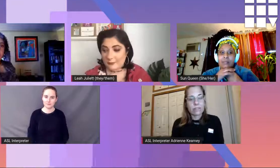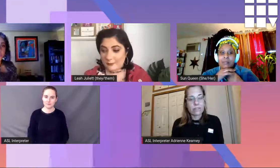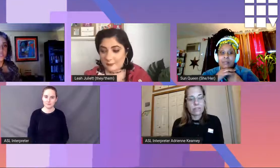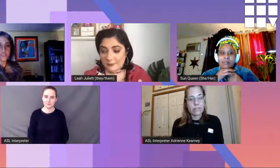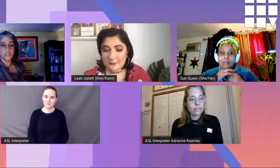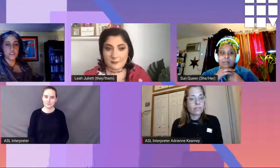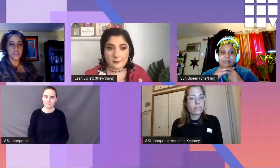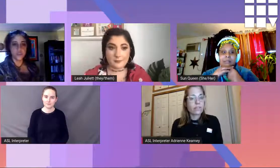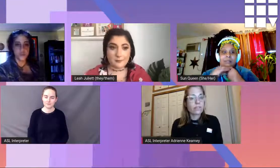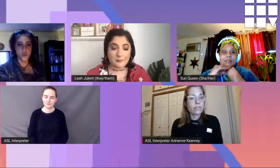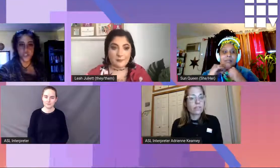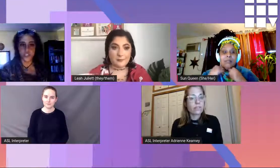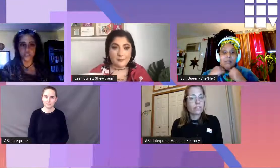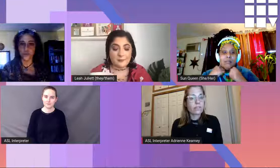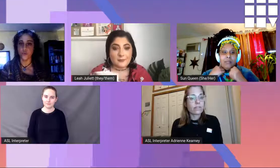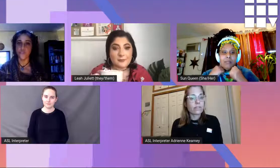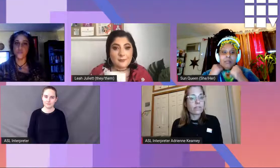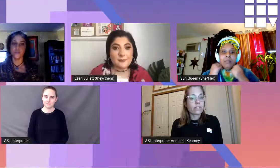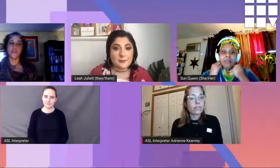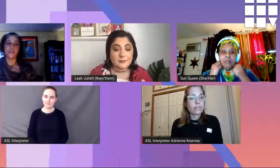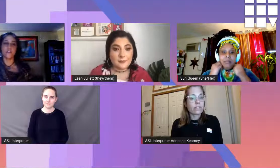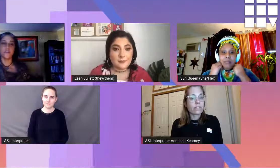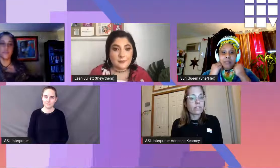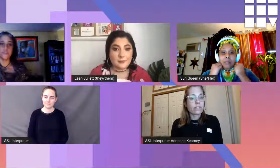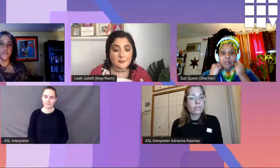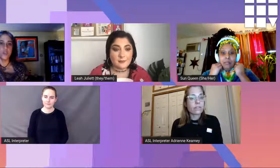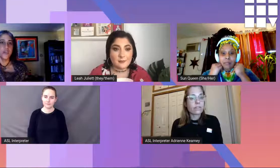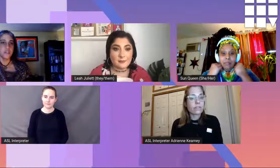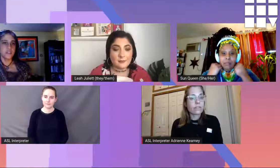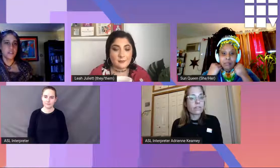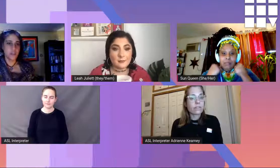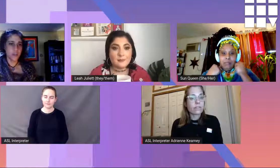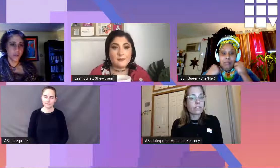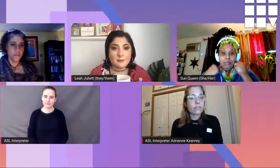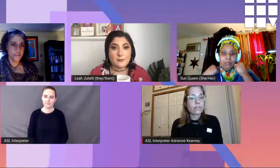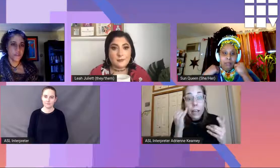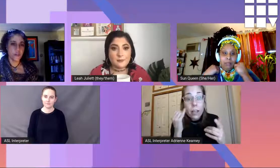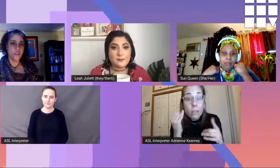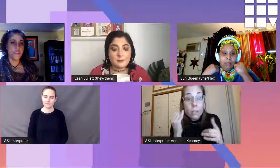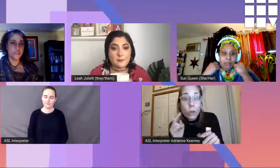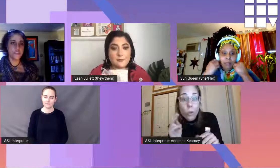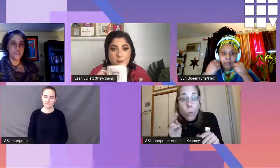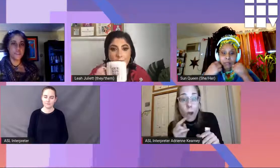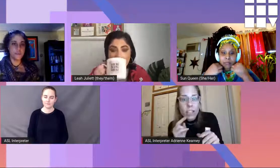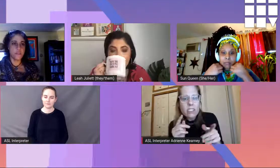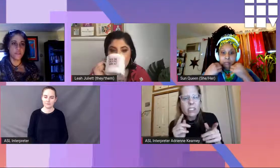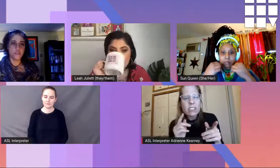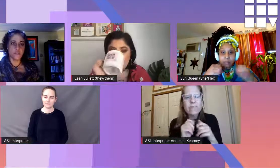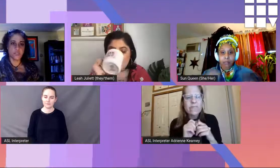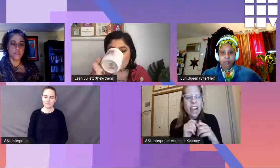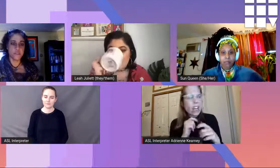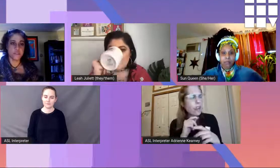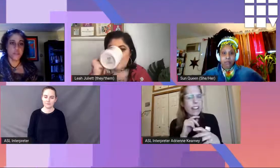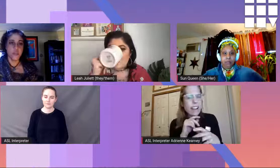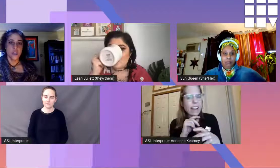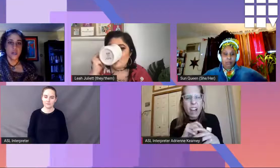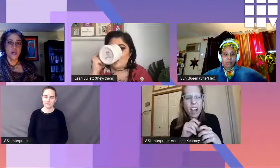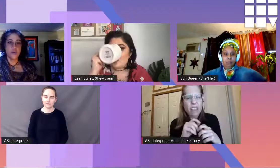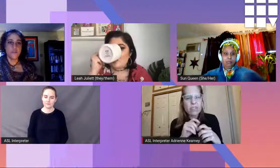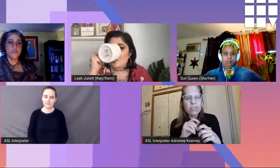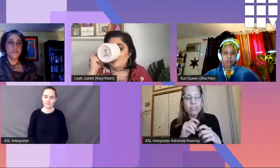absolutely everyone who's listening to this, who's not sure what to or how to step into, to hear all of this. And thank you for naming the vulnerability